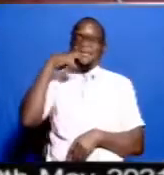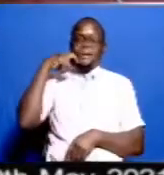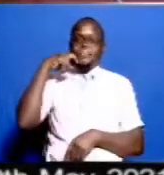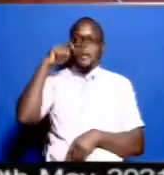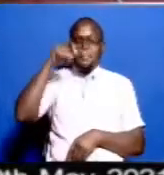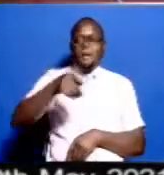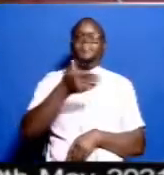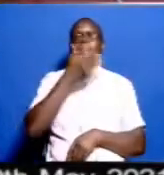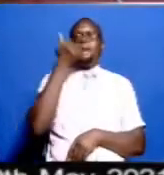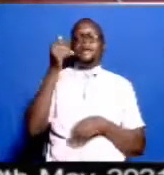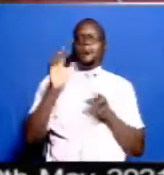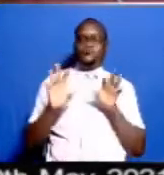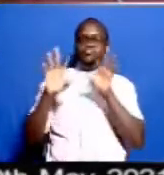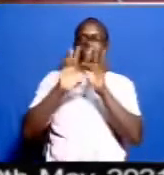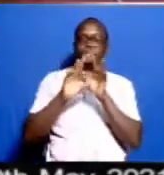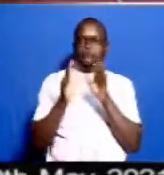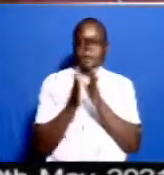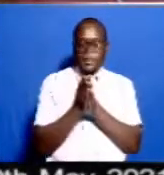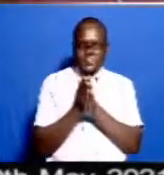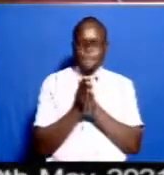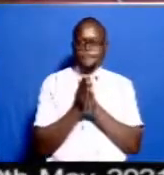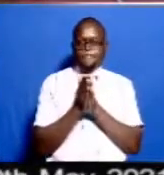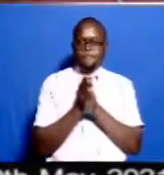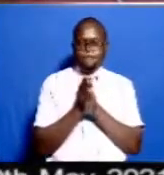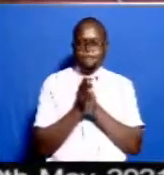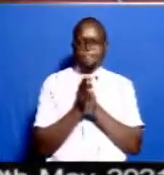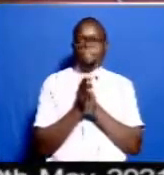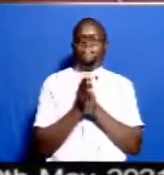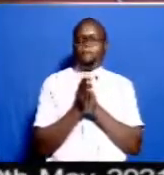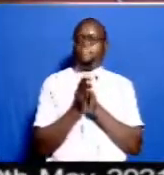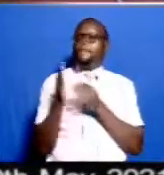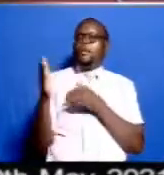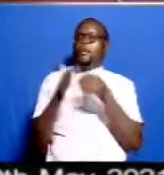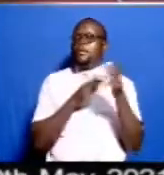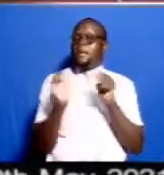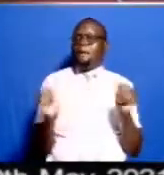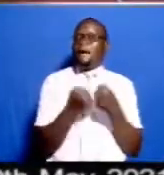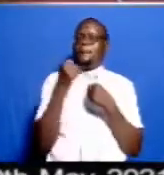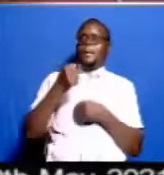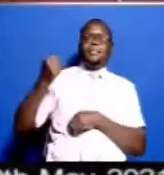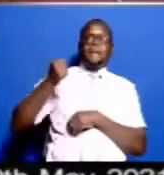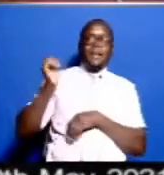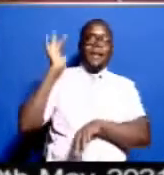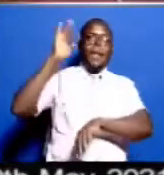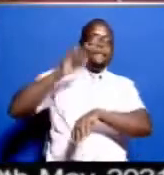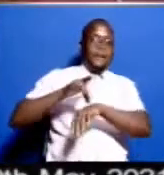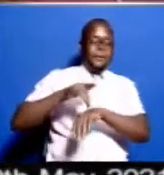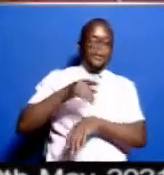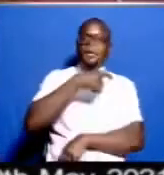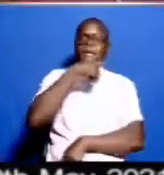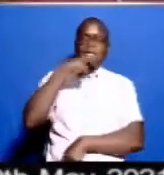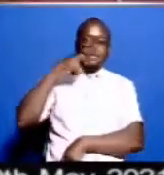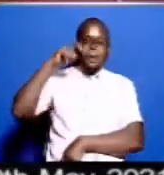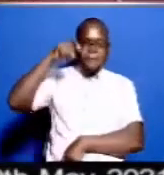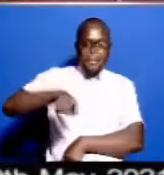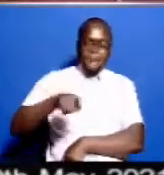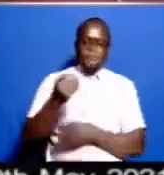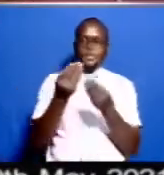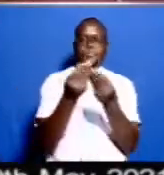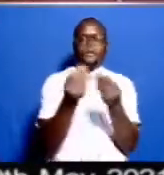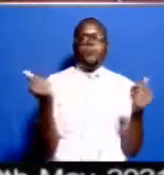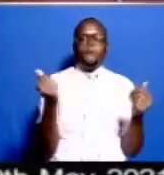better coordinated, and the side effects, the worst side effect of droughts, will be able to be